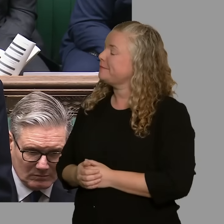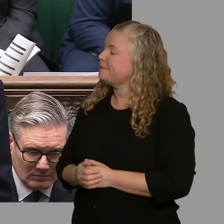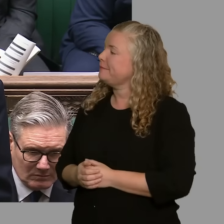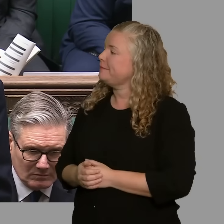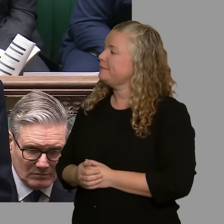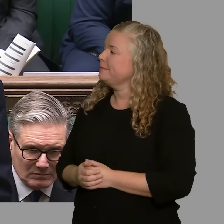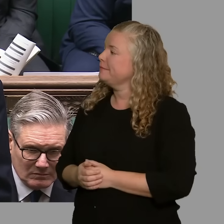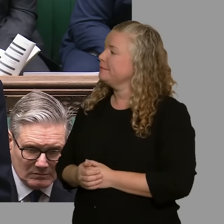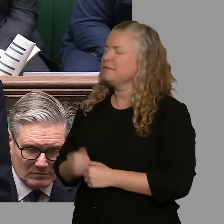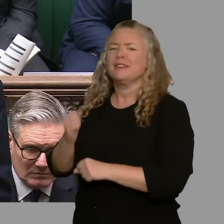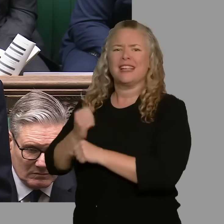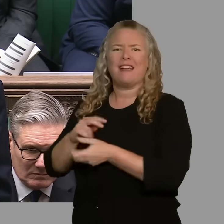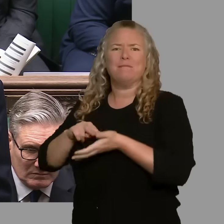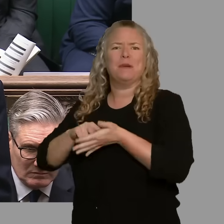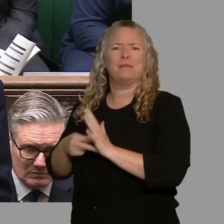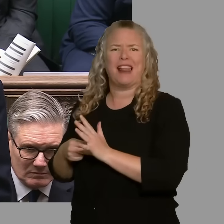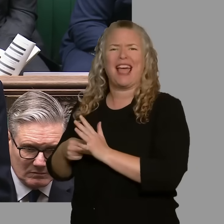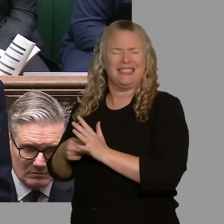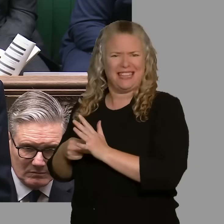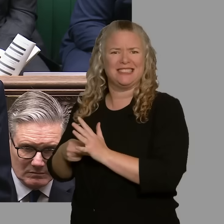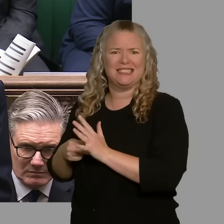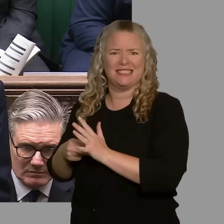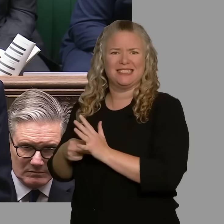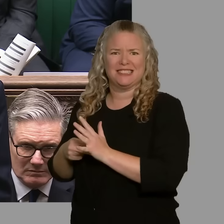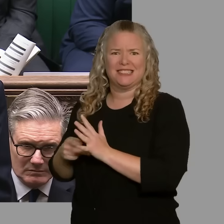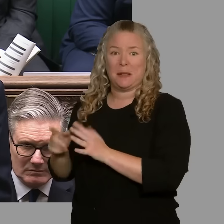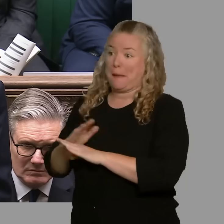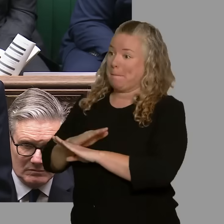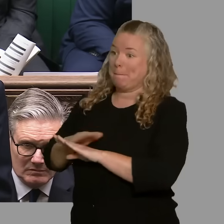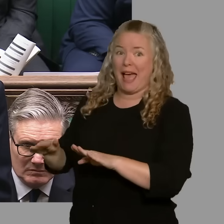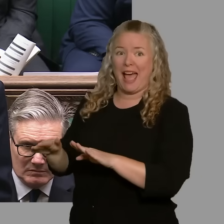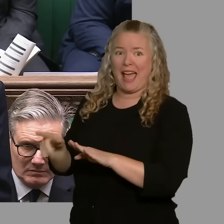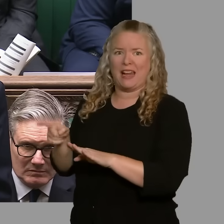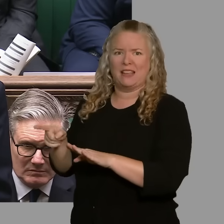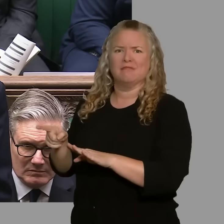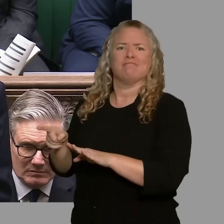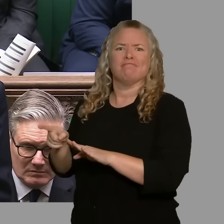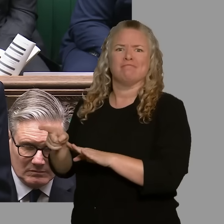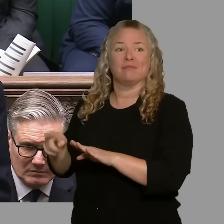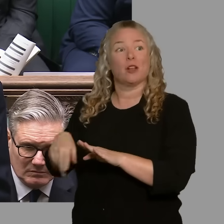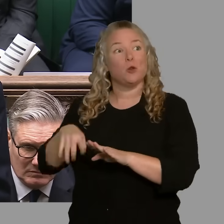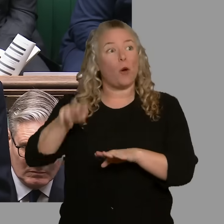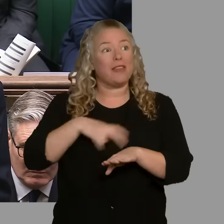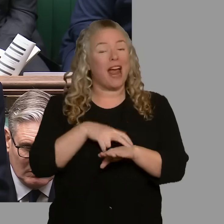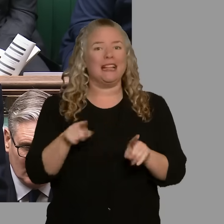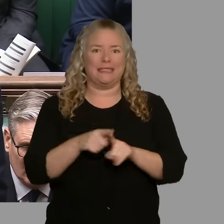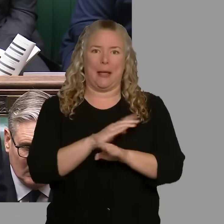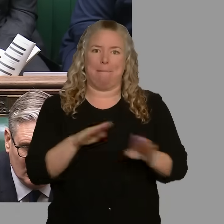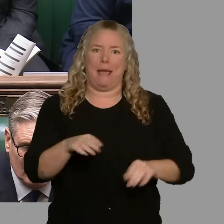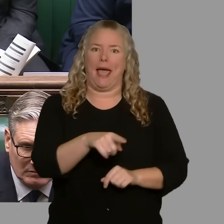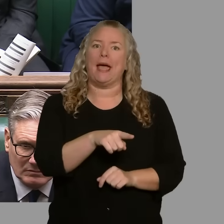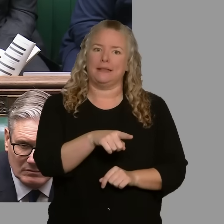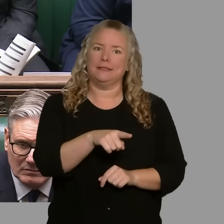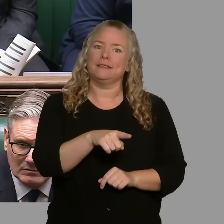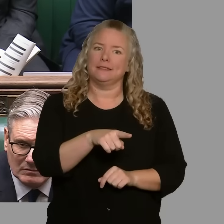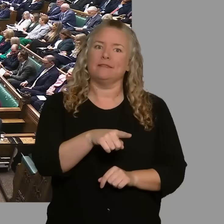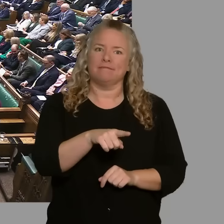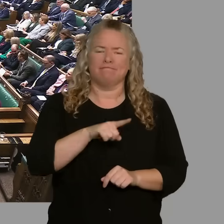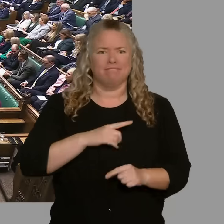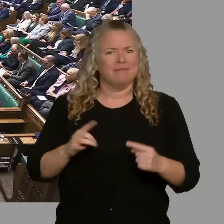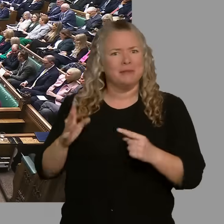that young people all over the United Kingdom are protected in the way in which the bill seeks to do.